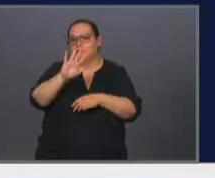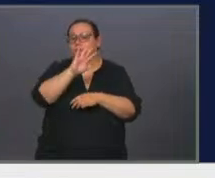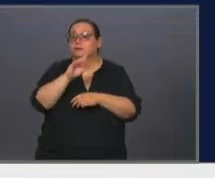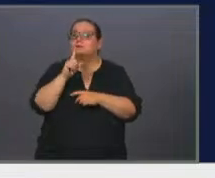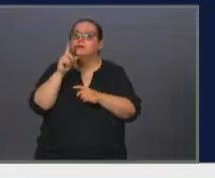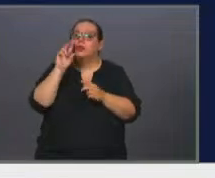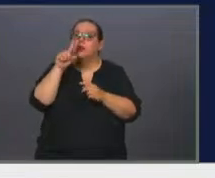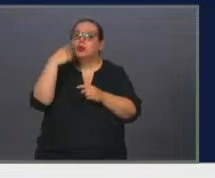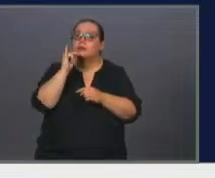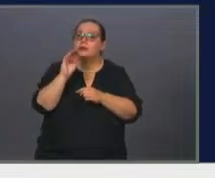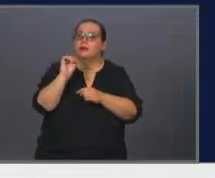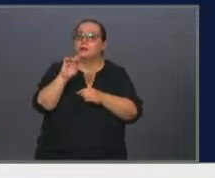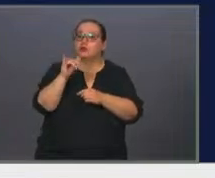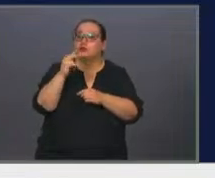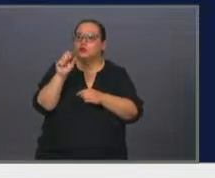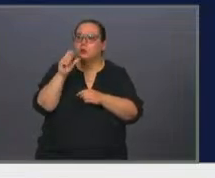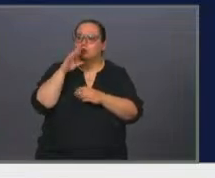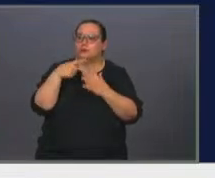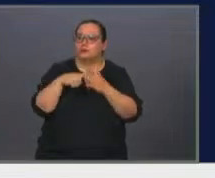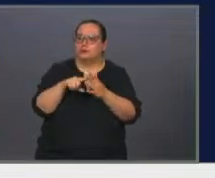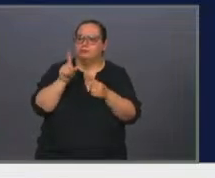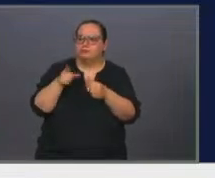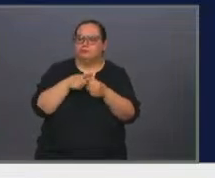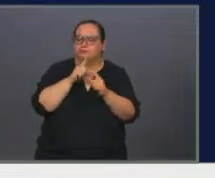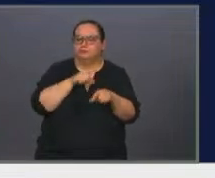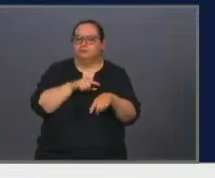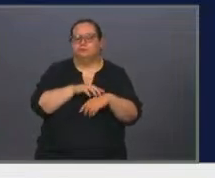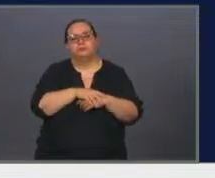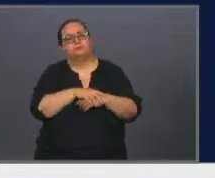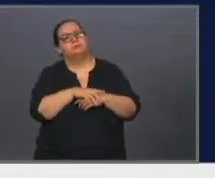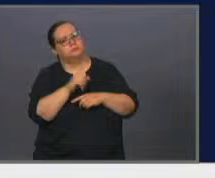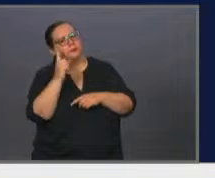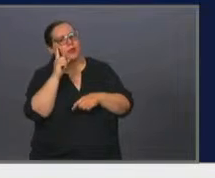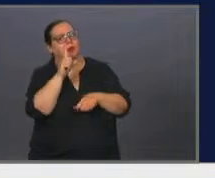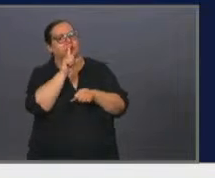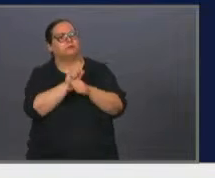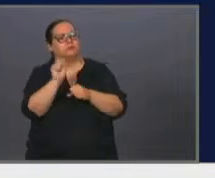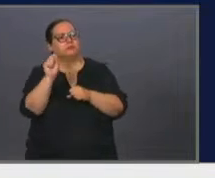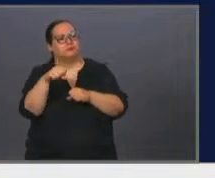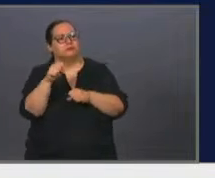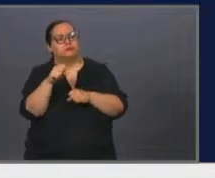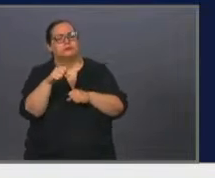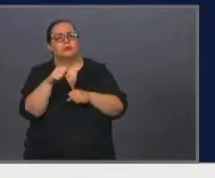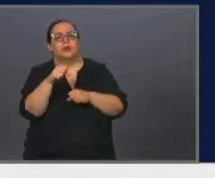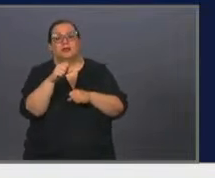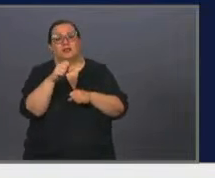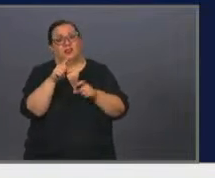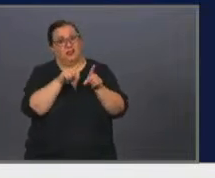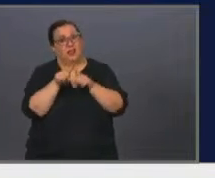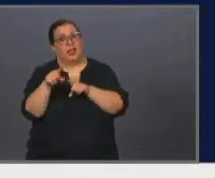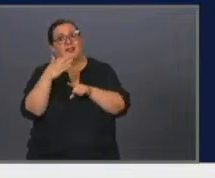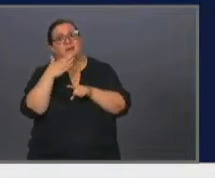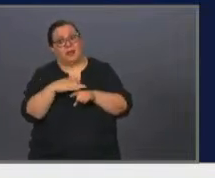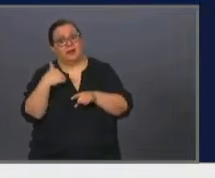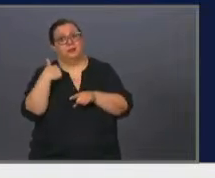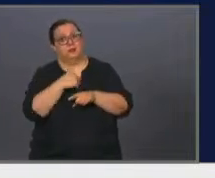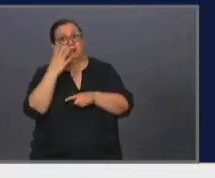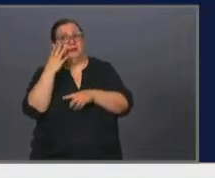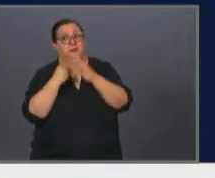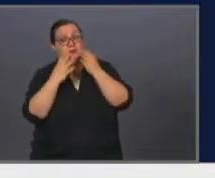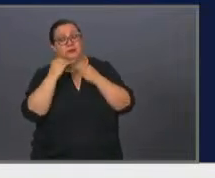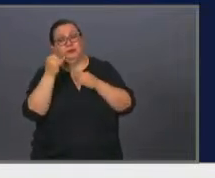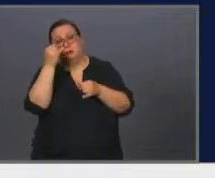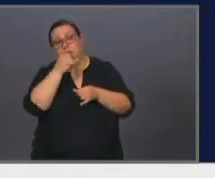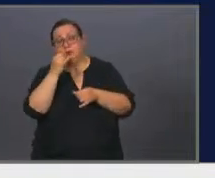Jones to begin. I think it absolutely does. And as bad as we have it, boy, there's